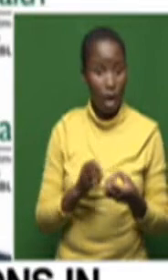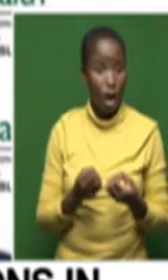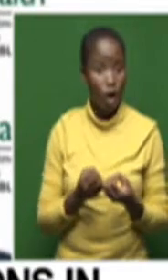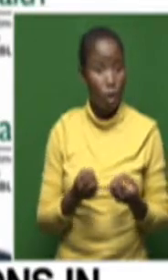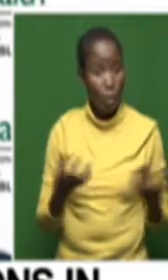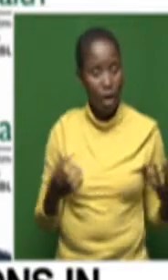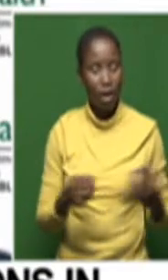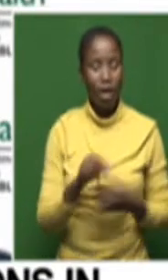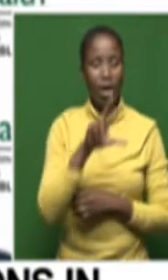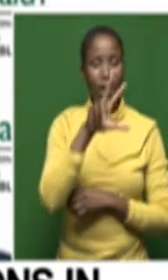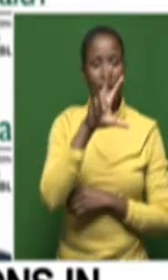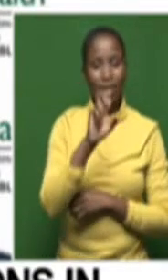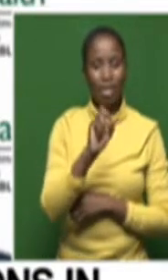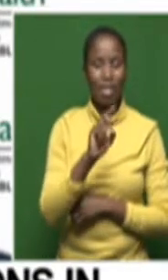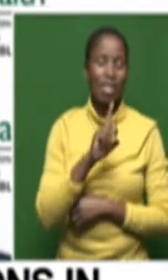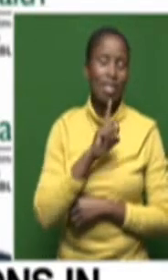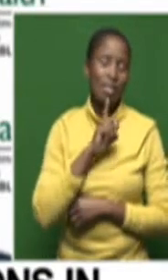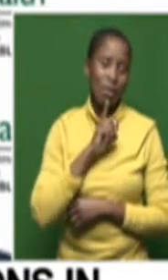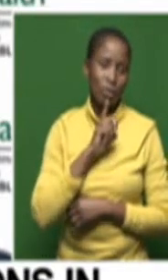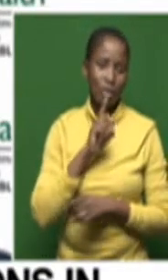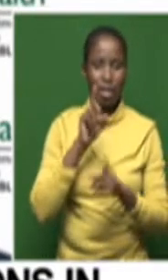over 80,000 people,